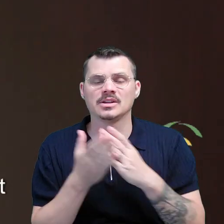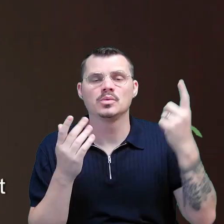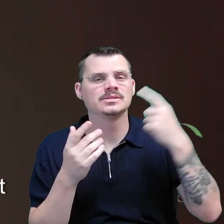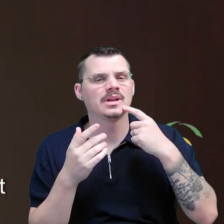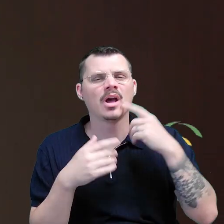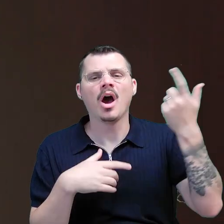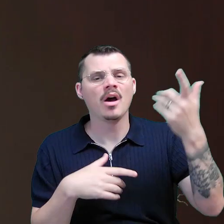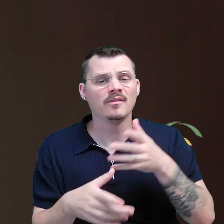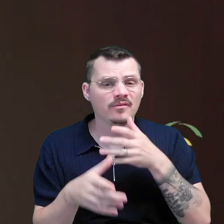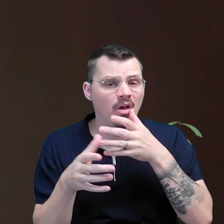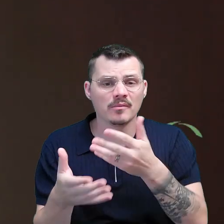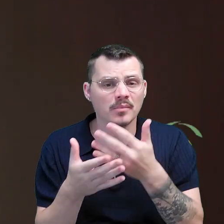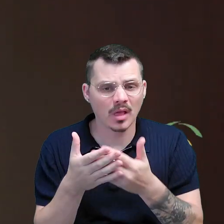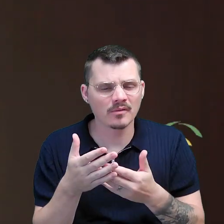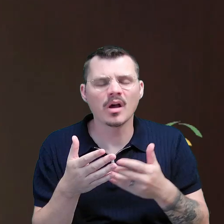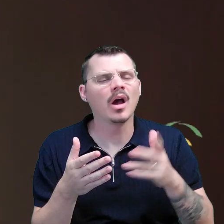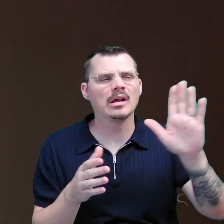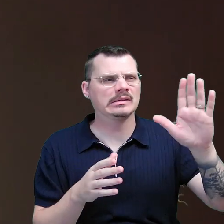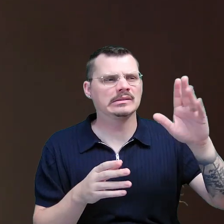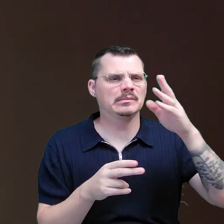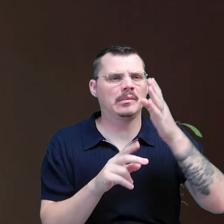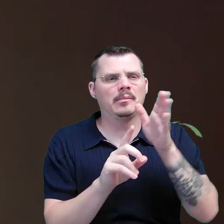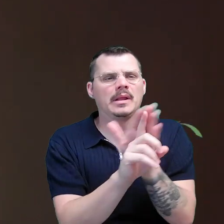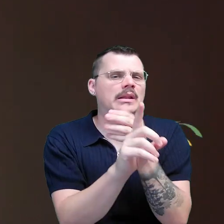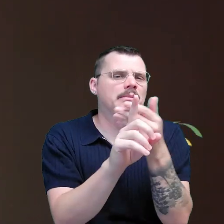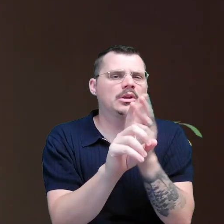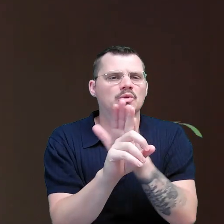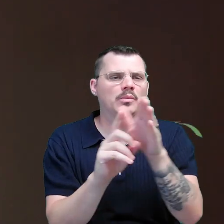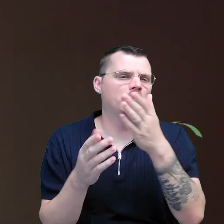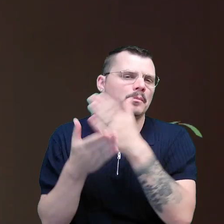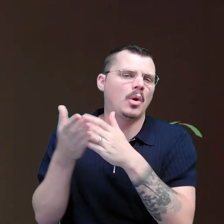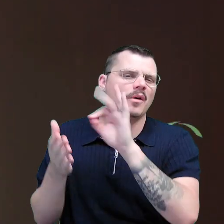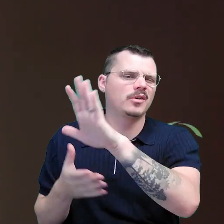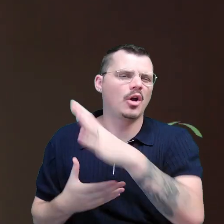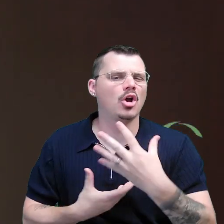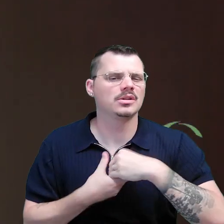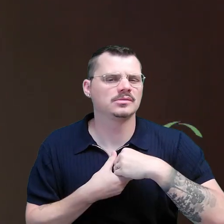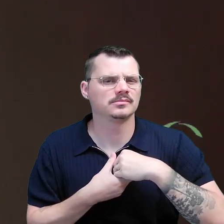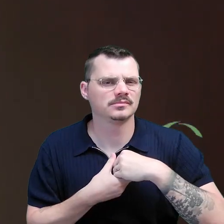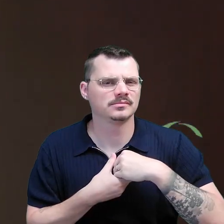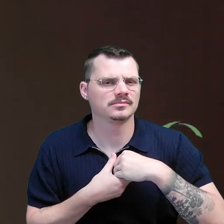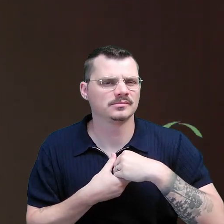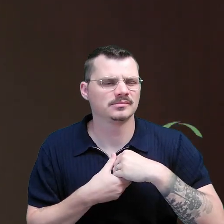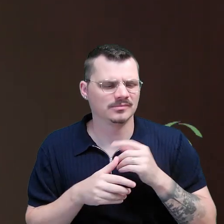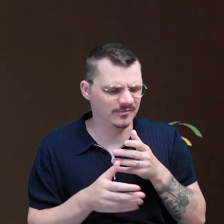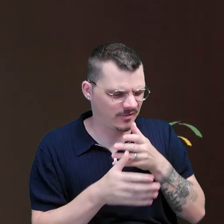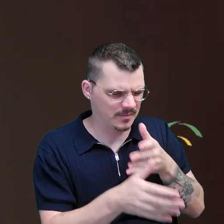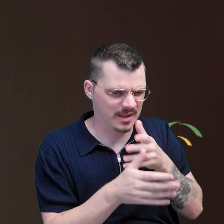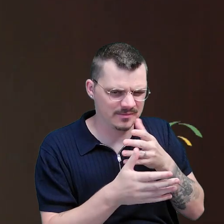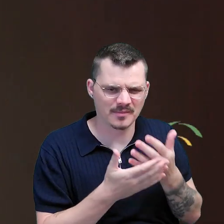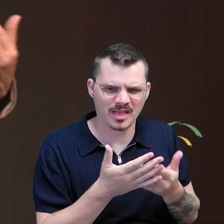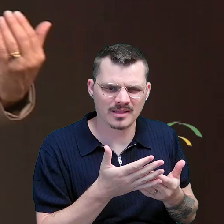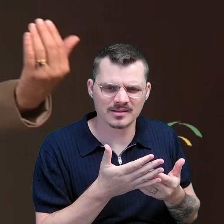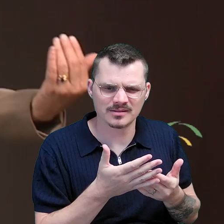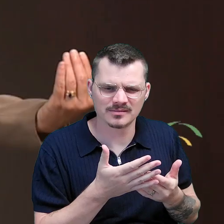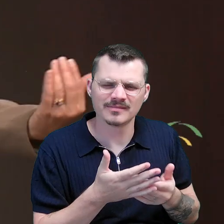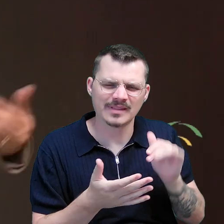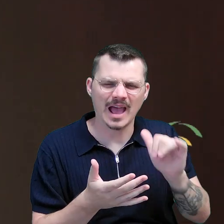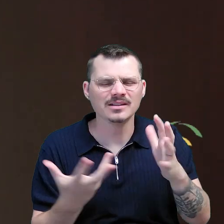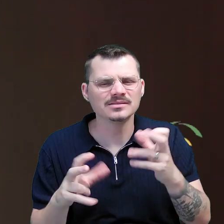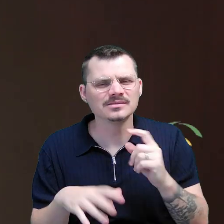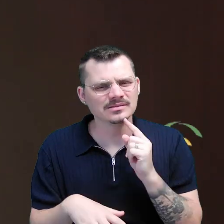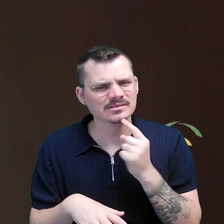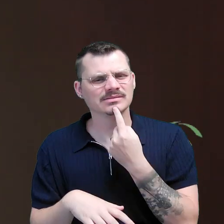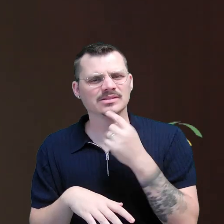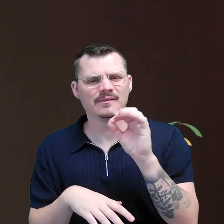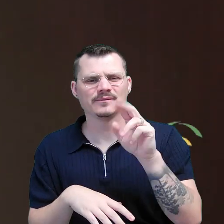say that was just manipulative behavior of autism, for example. That's kind of the most extreme